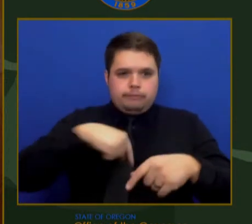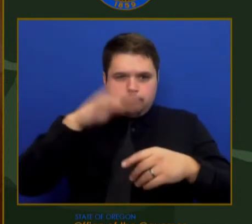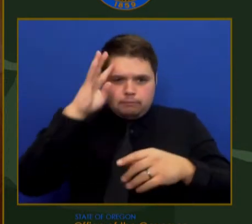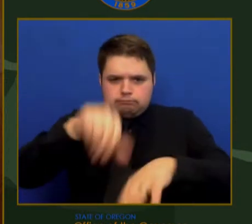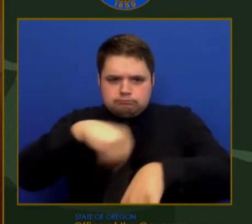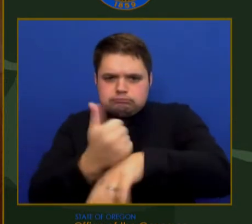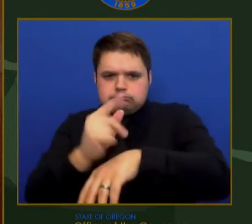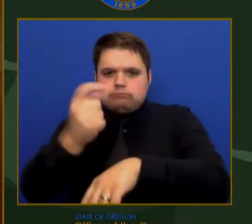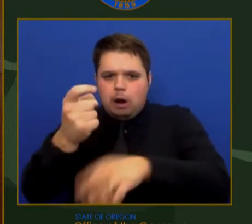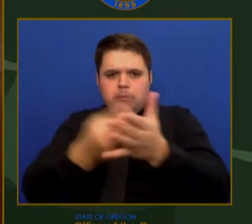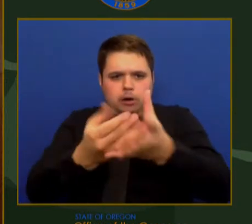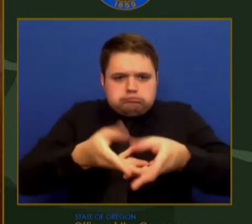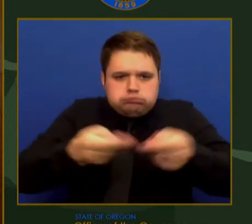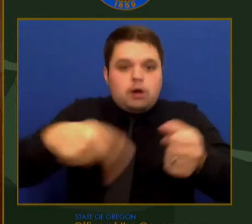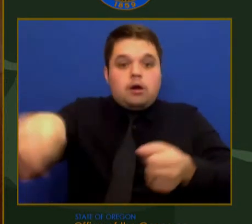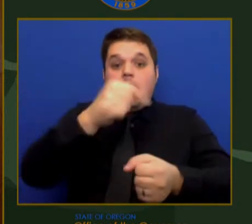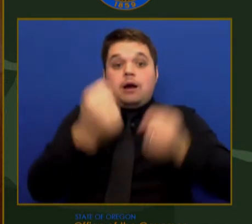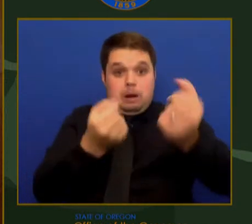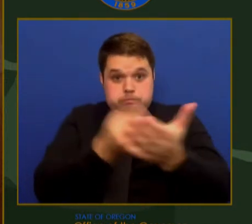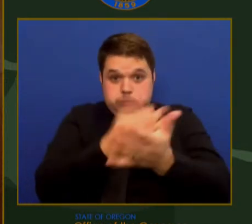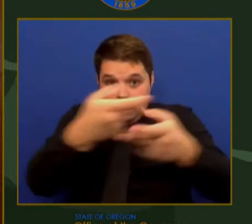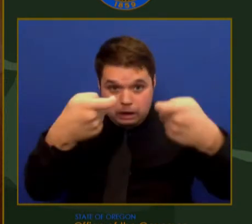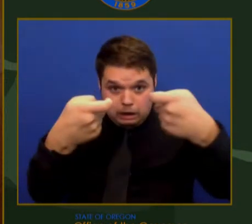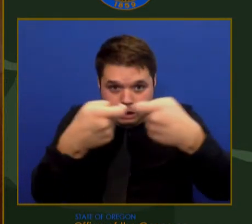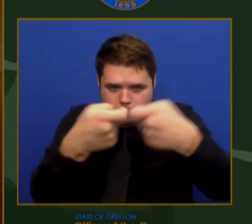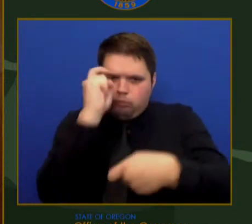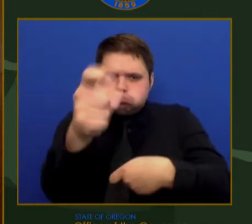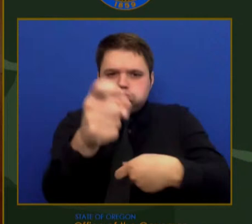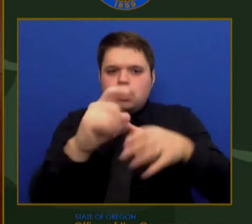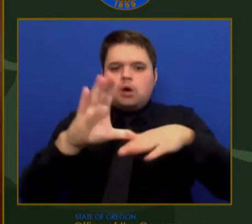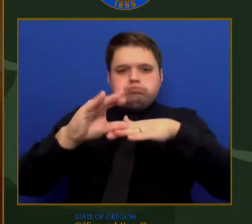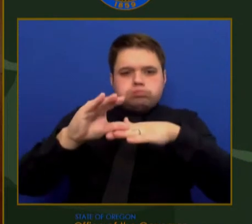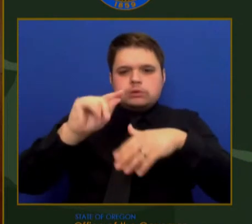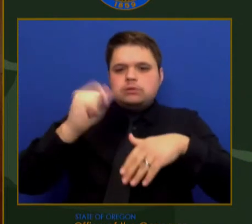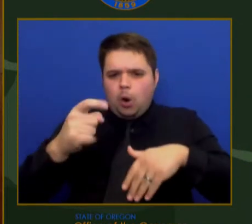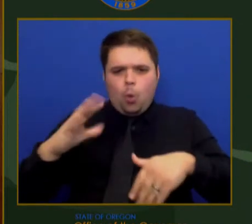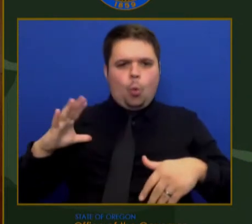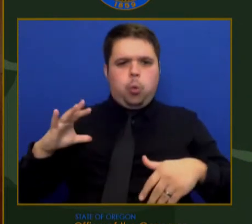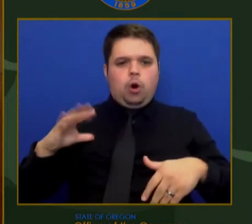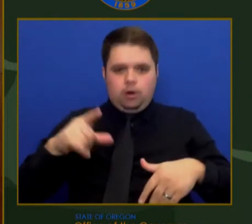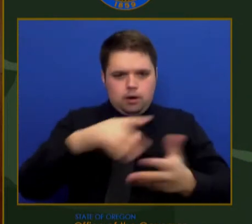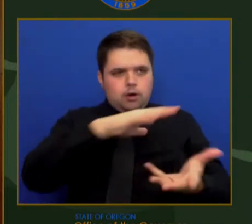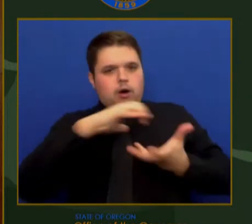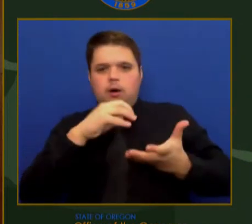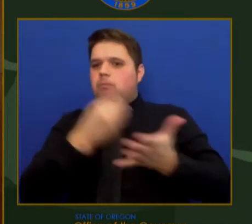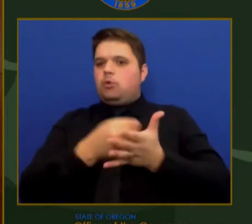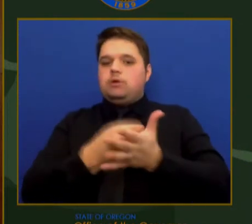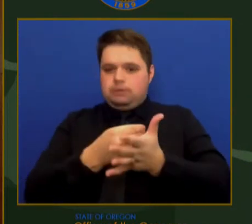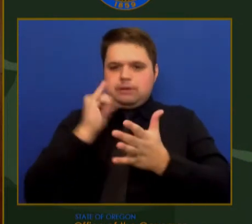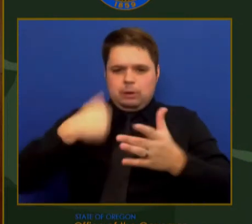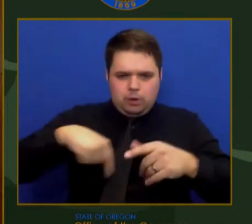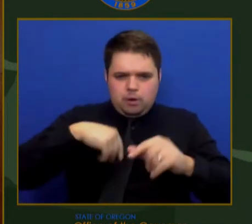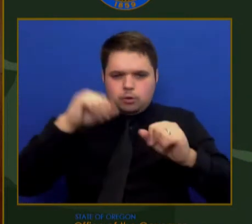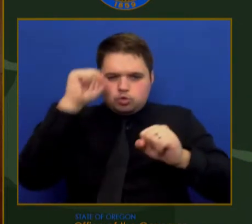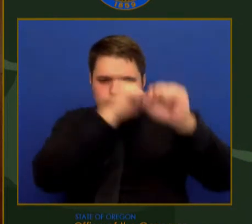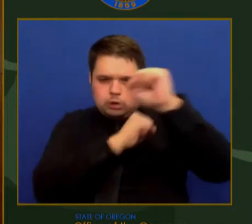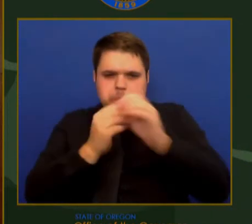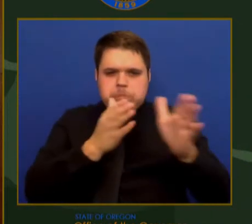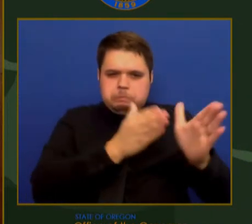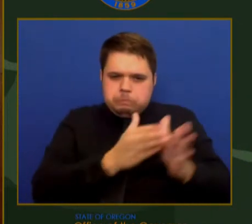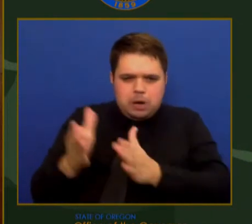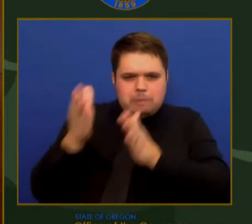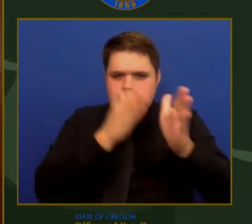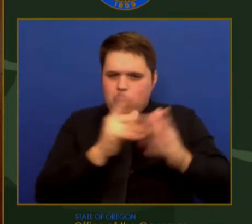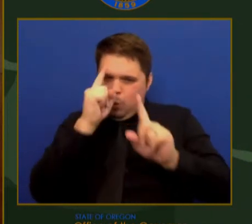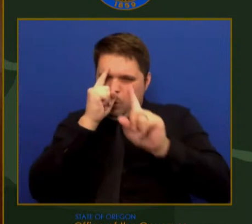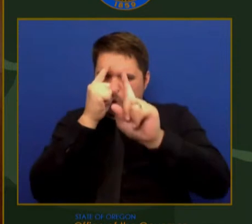most proud of is how Oregon approaches these challenges through an equity lens. With a focus on our